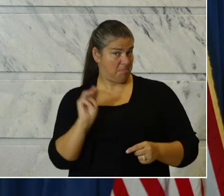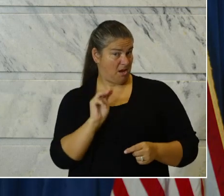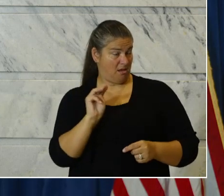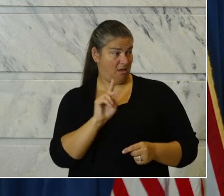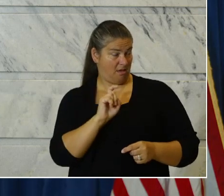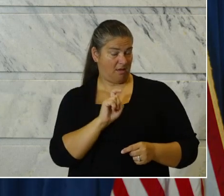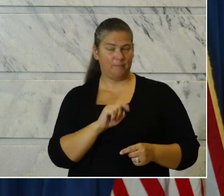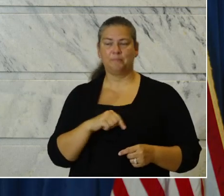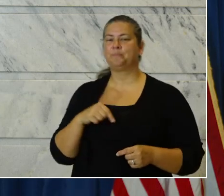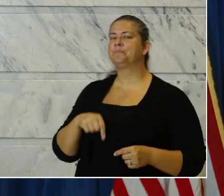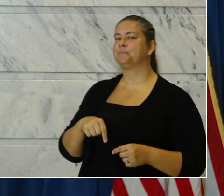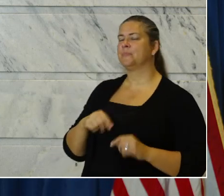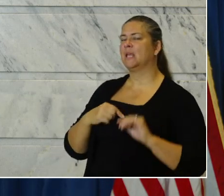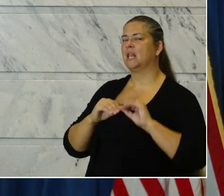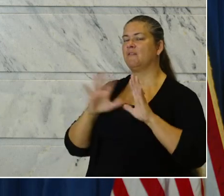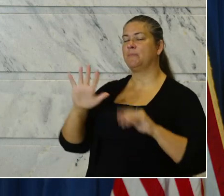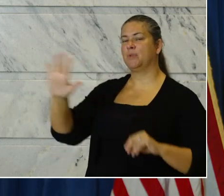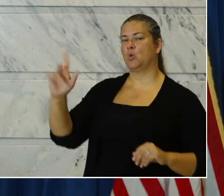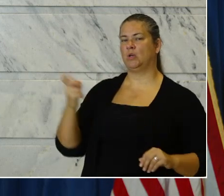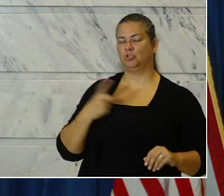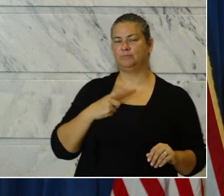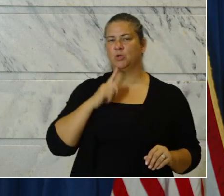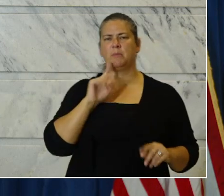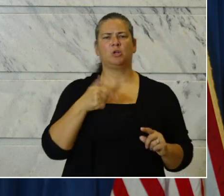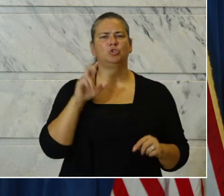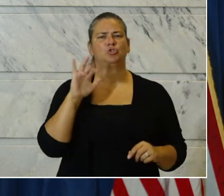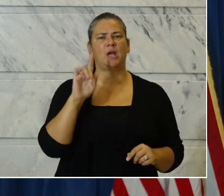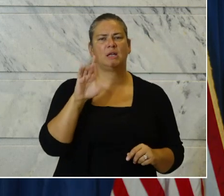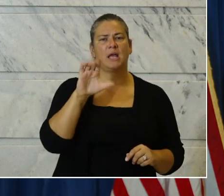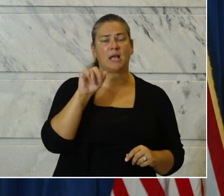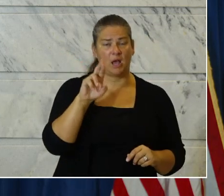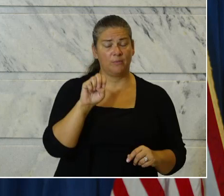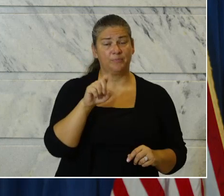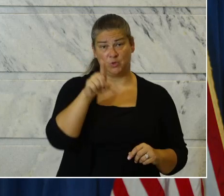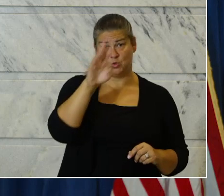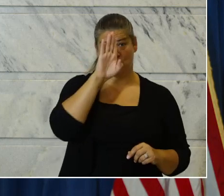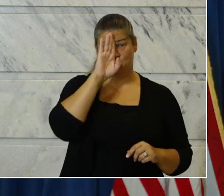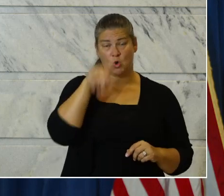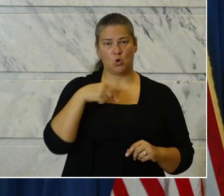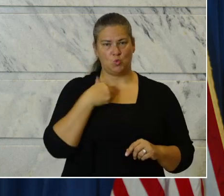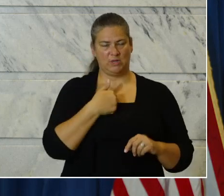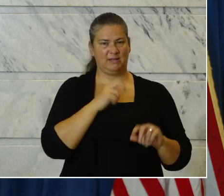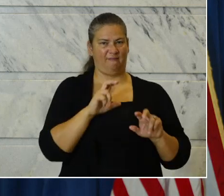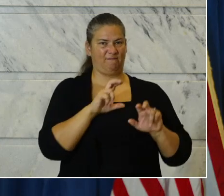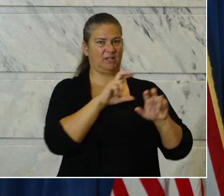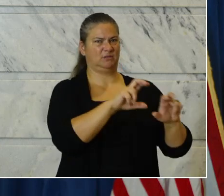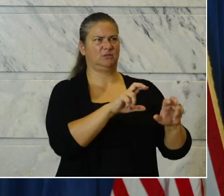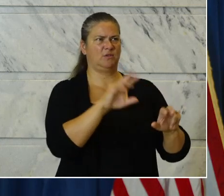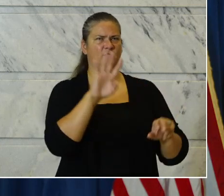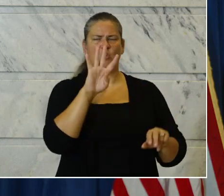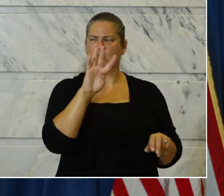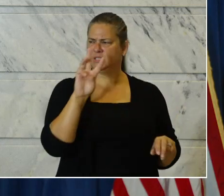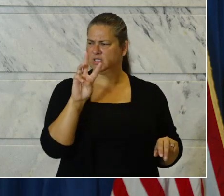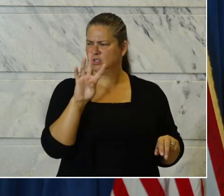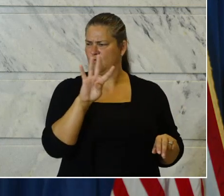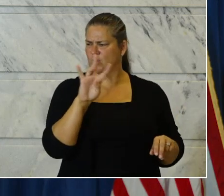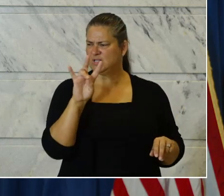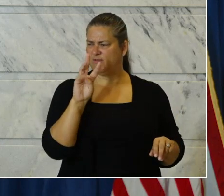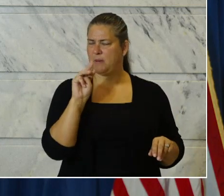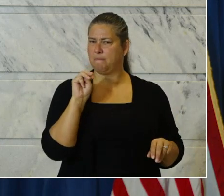them? So the question is on child care. As you know, we have invested more than $46 or $47